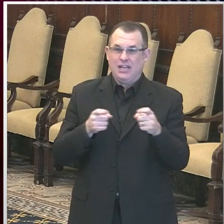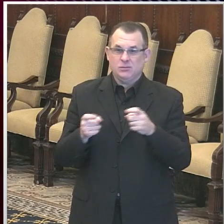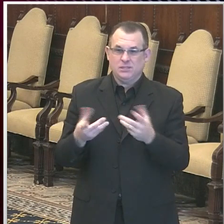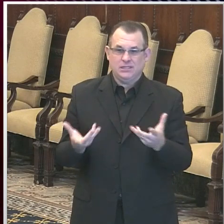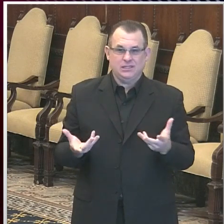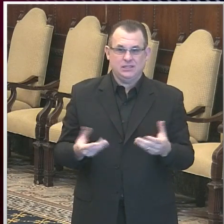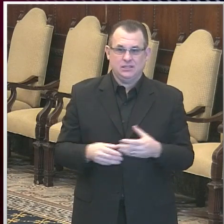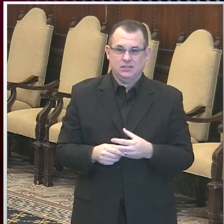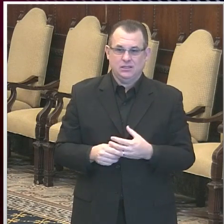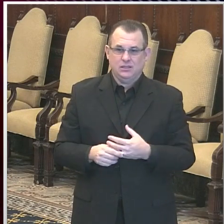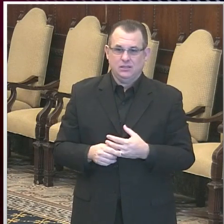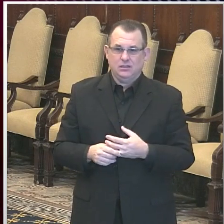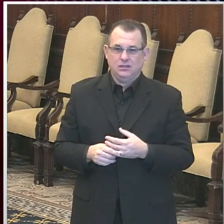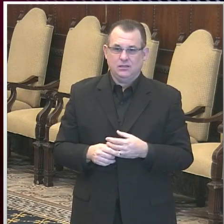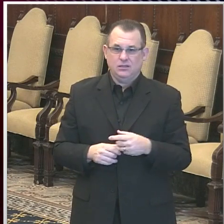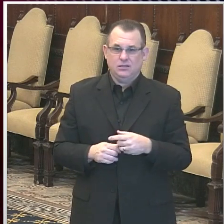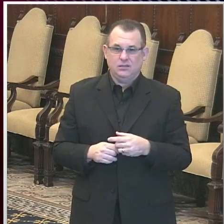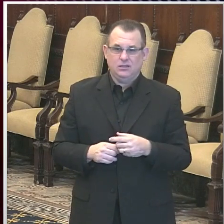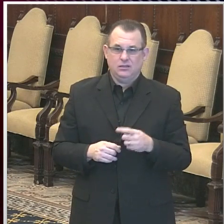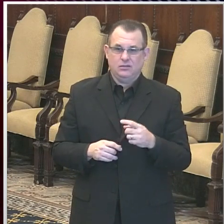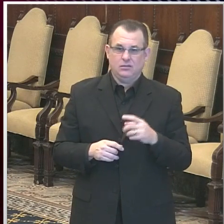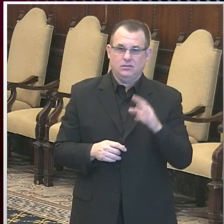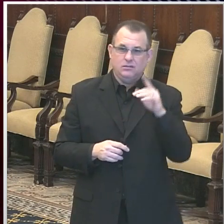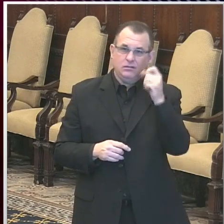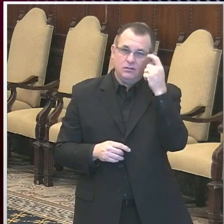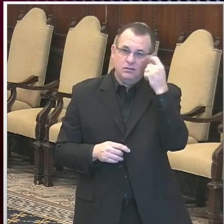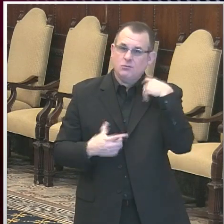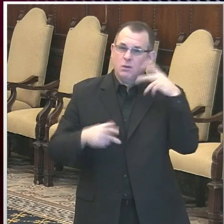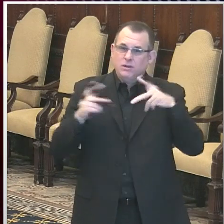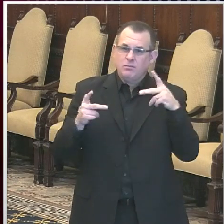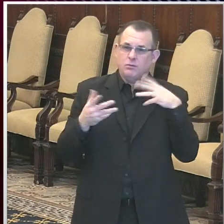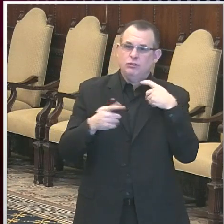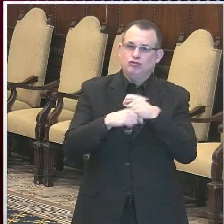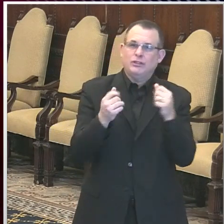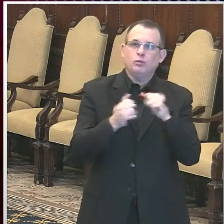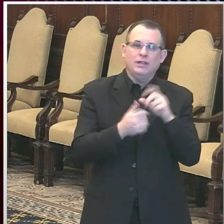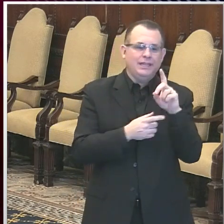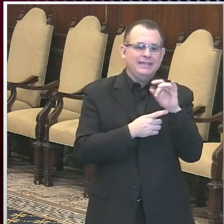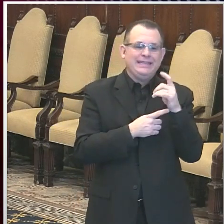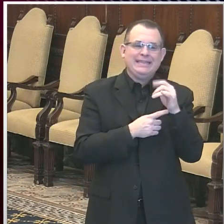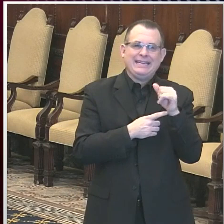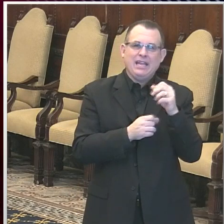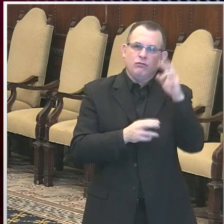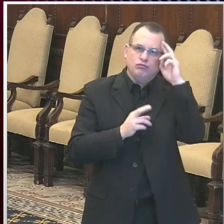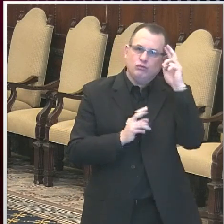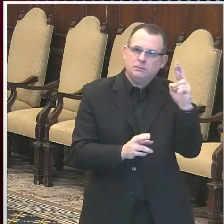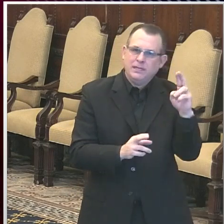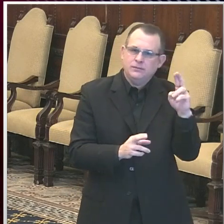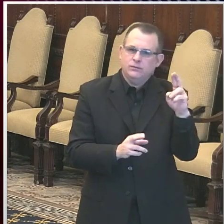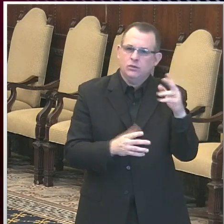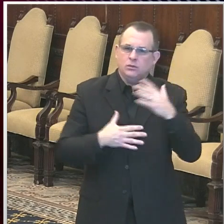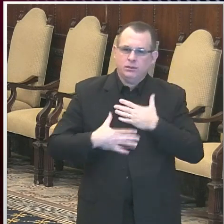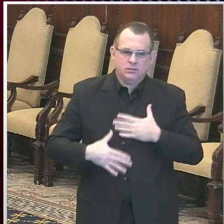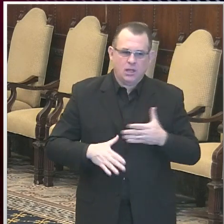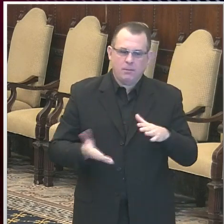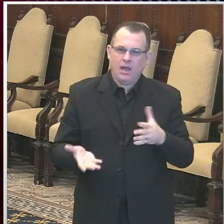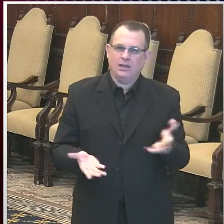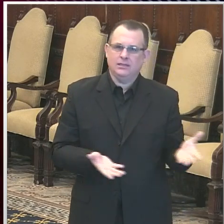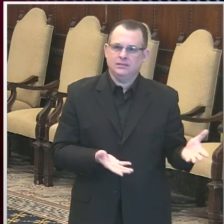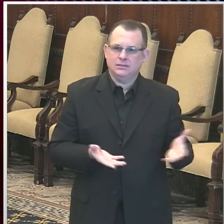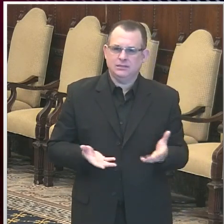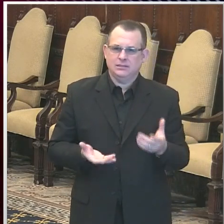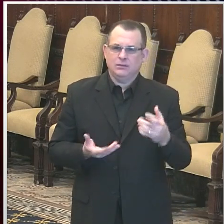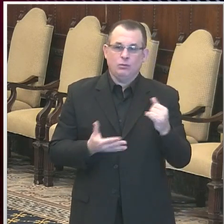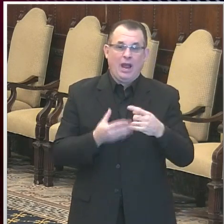all the people running our departments is I want people to be treated with dignity. They're human beings, they're family members of people, and that is unconscionable what